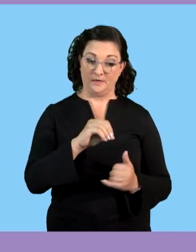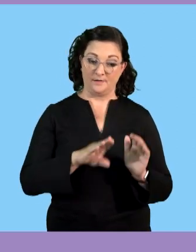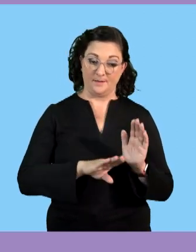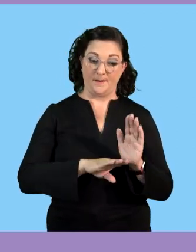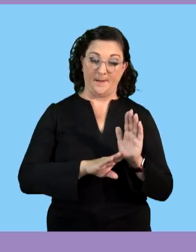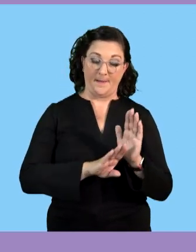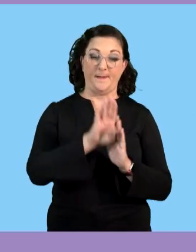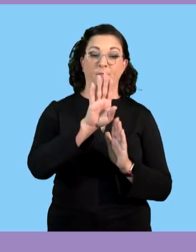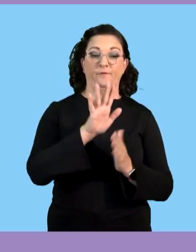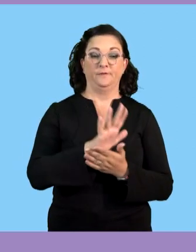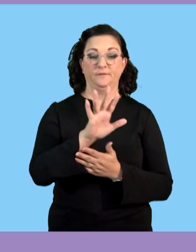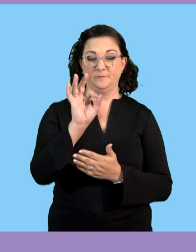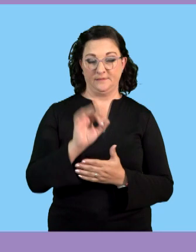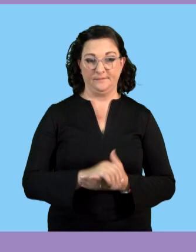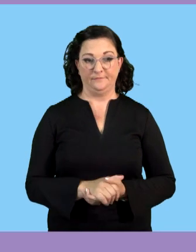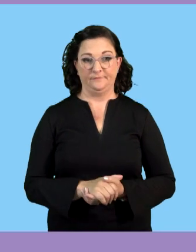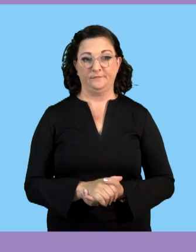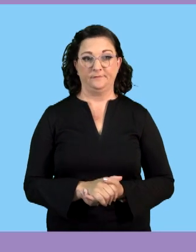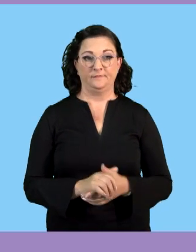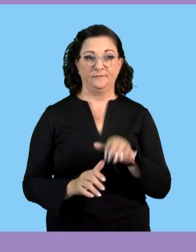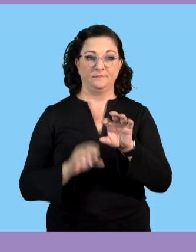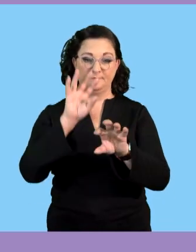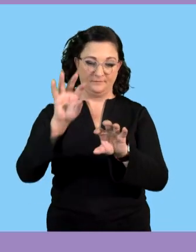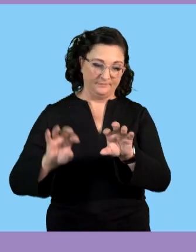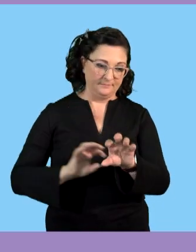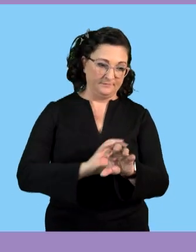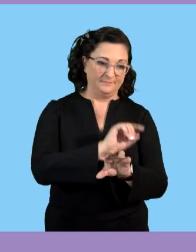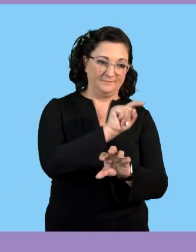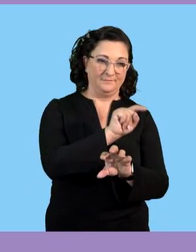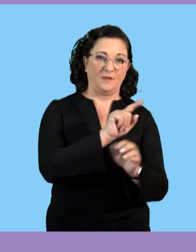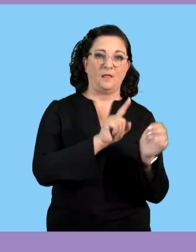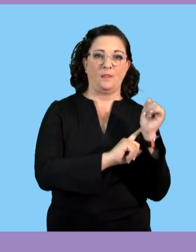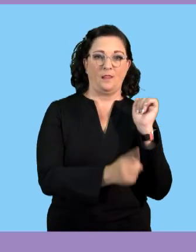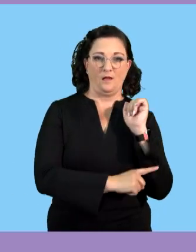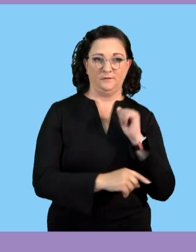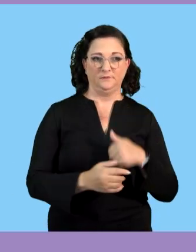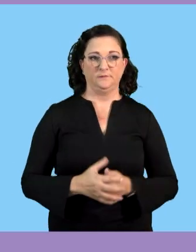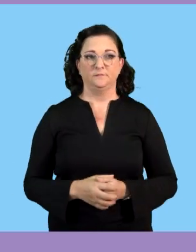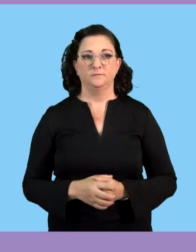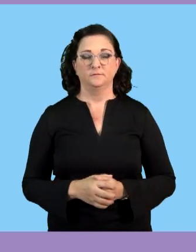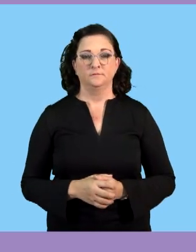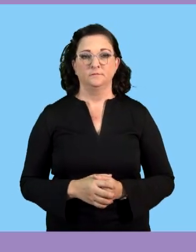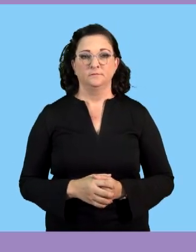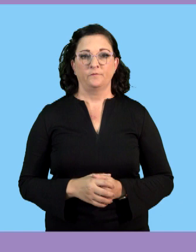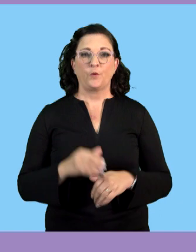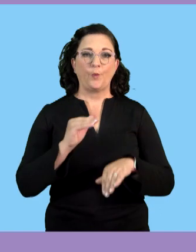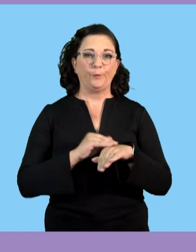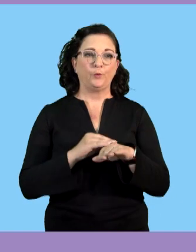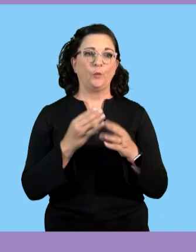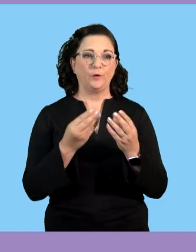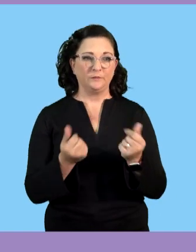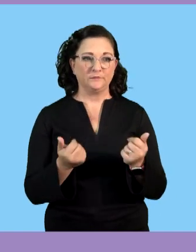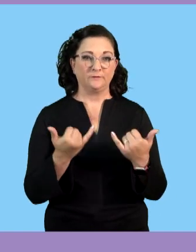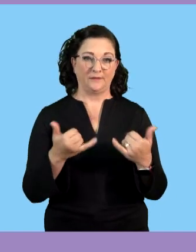15%. So we move to the next concept, which is our last concept for this lesson. Solving